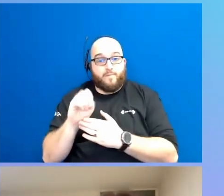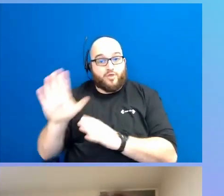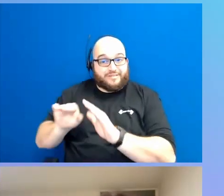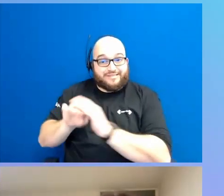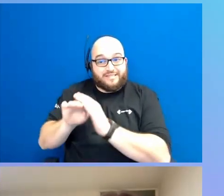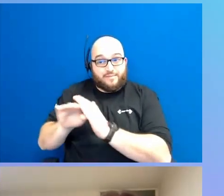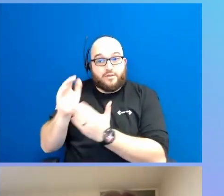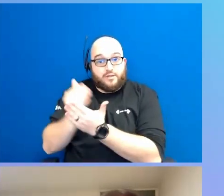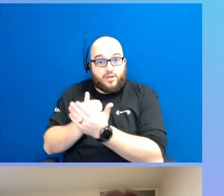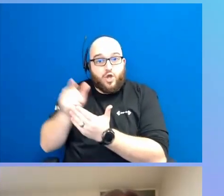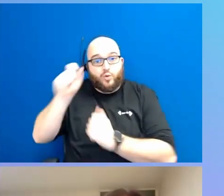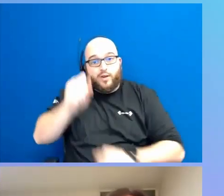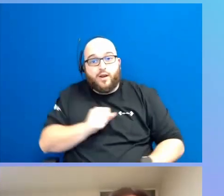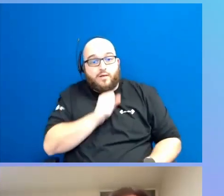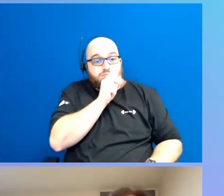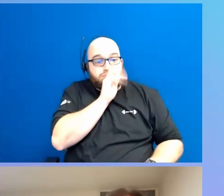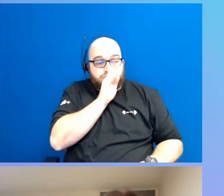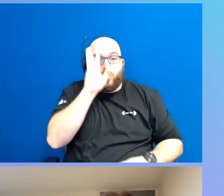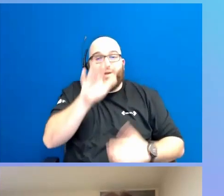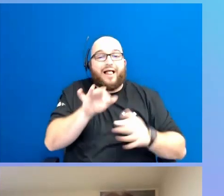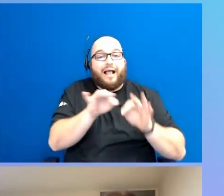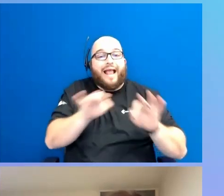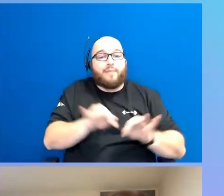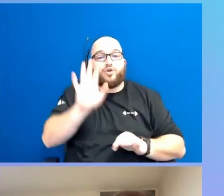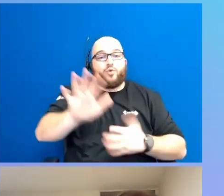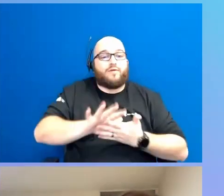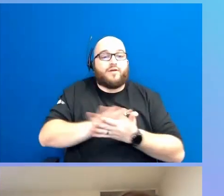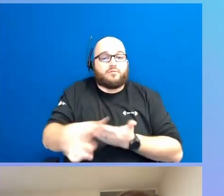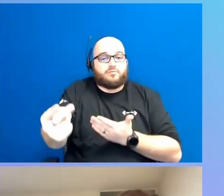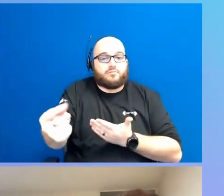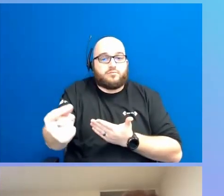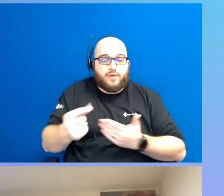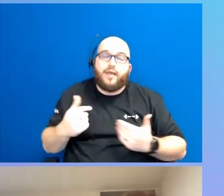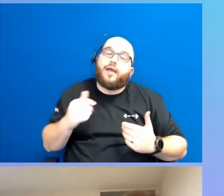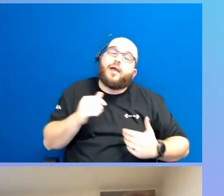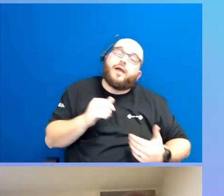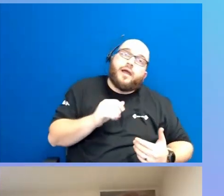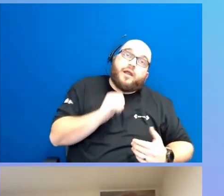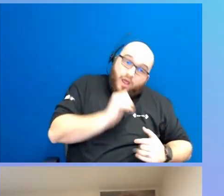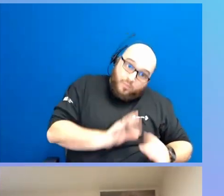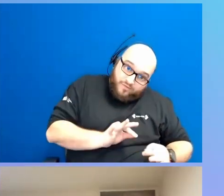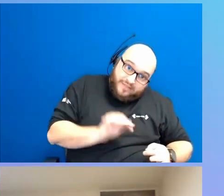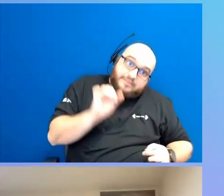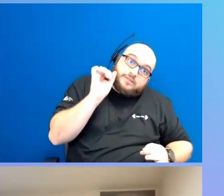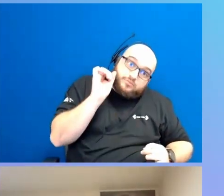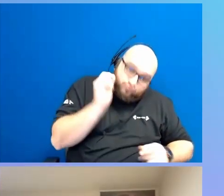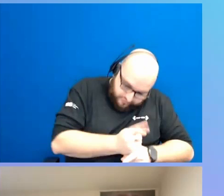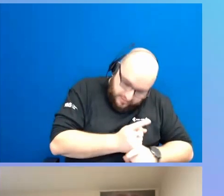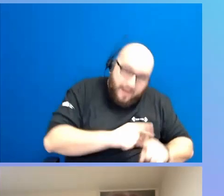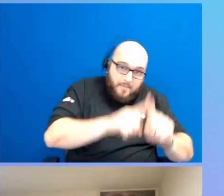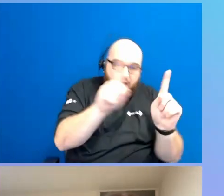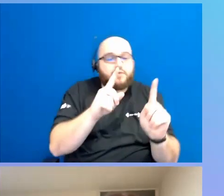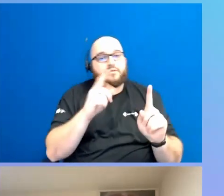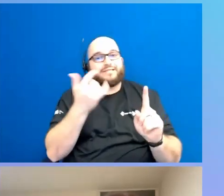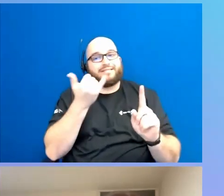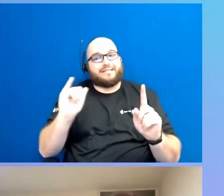tell Chrome to caption all of your videos. There's problems with it, but here's an interesting question. At